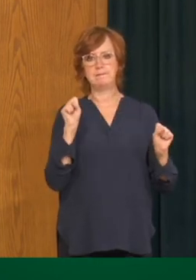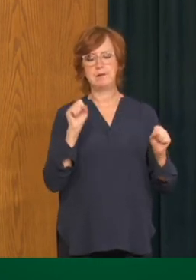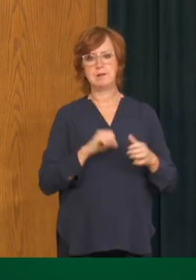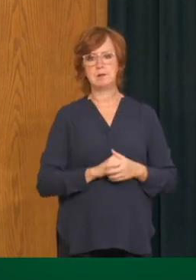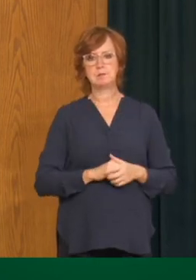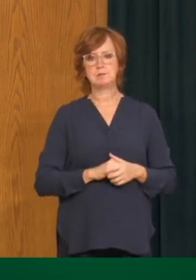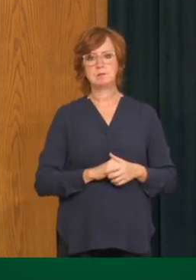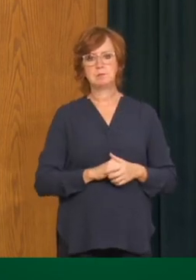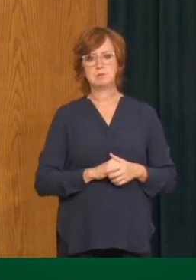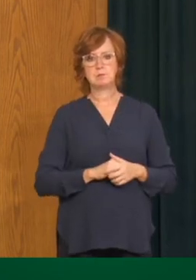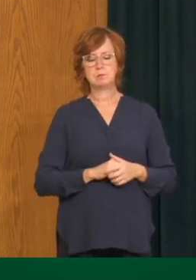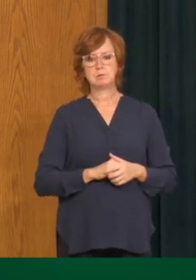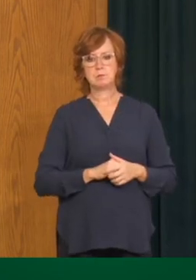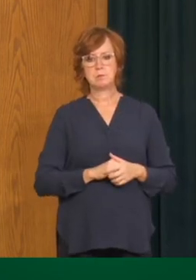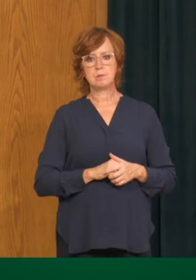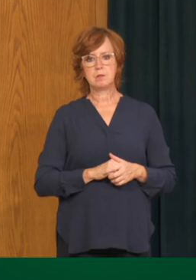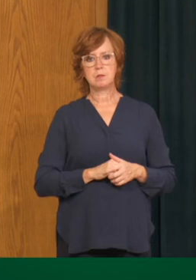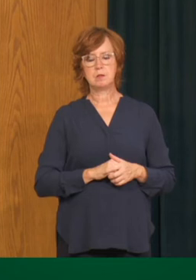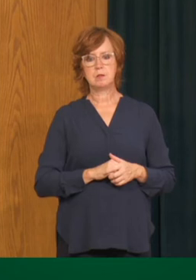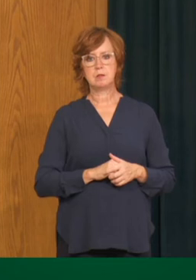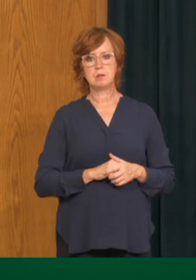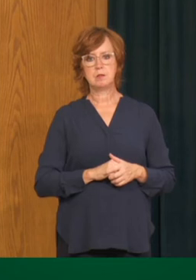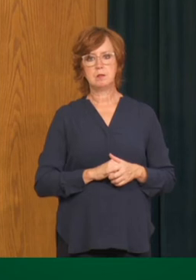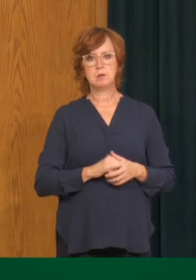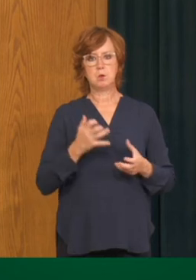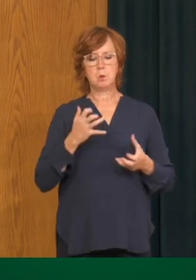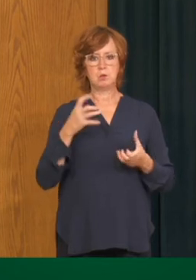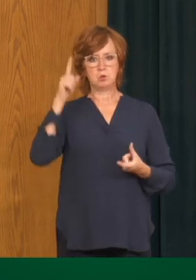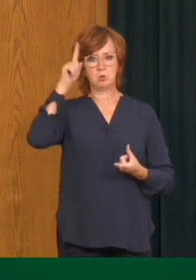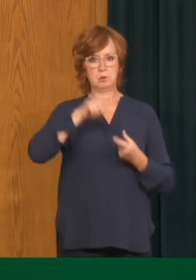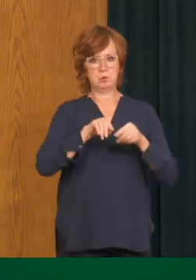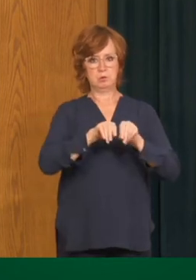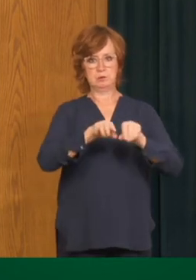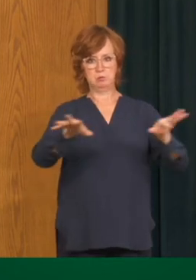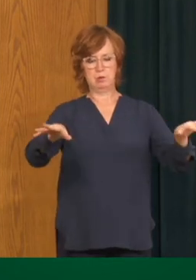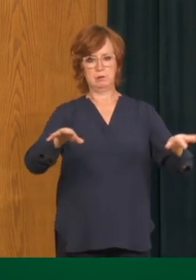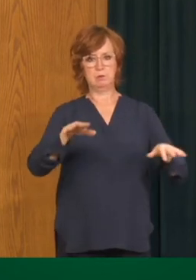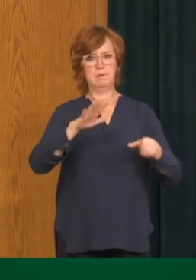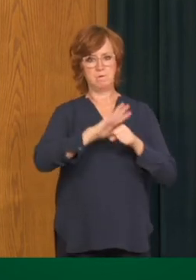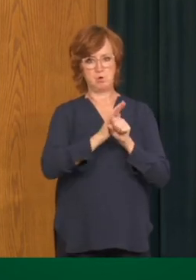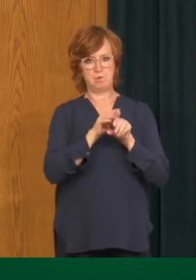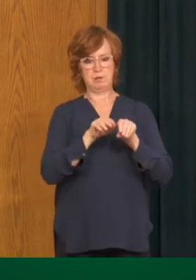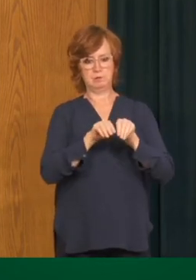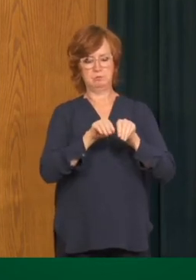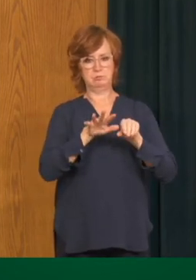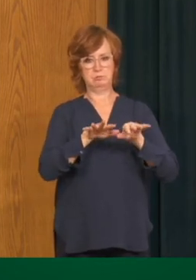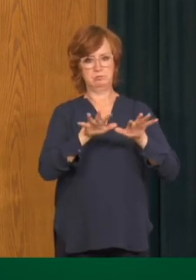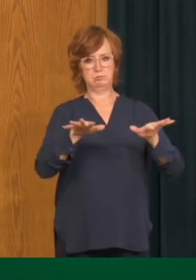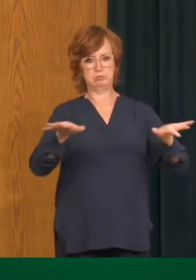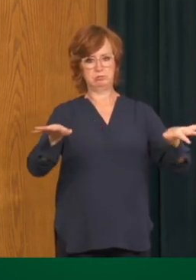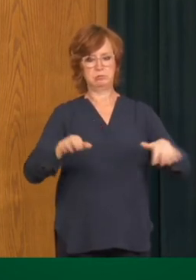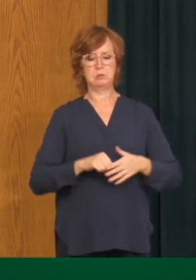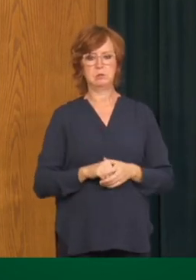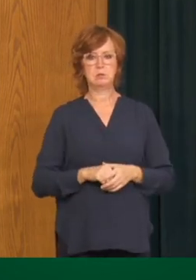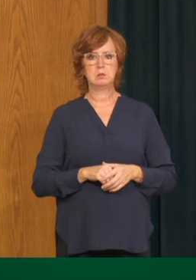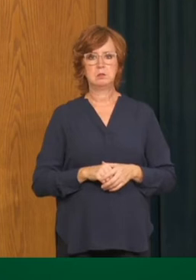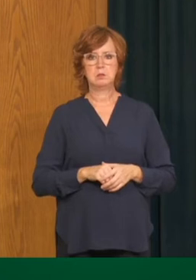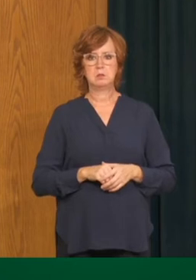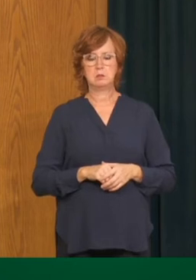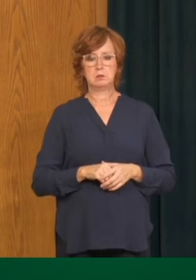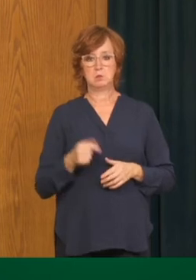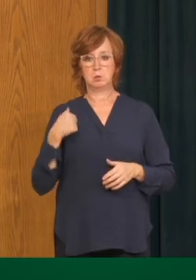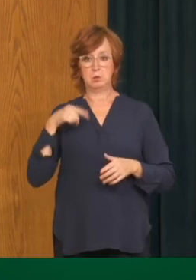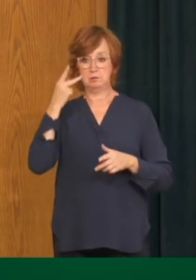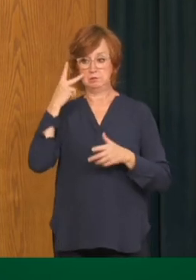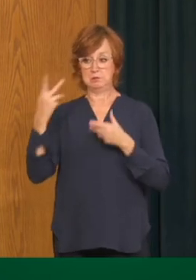child who was asymptomatic COVID positive, to minimize the risk of transmission. And again, I have to emphasize that from what we have seen from